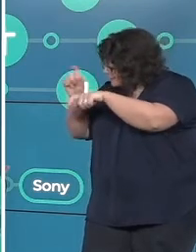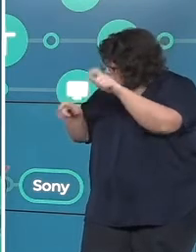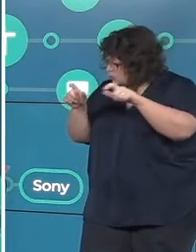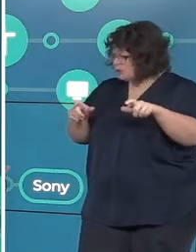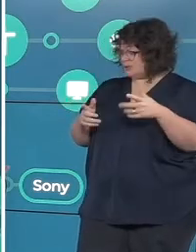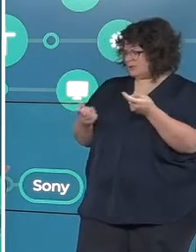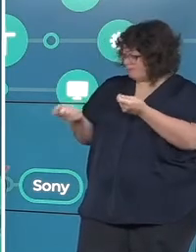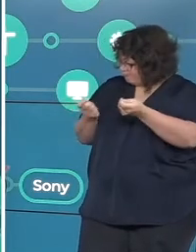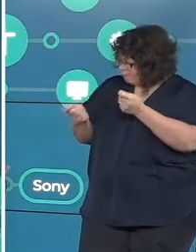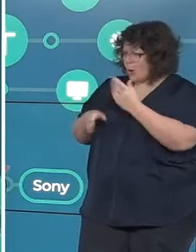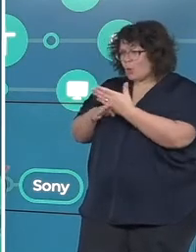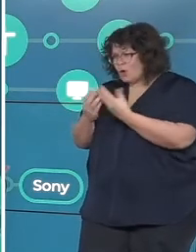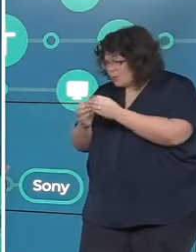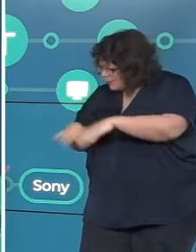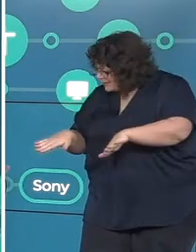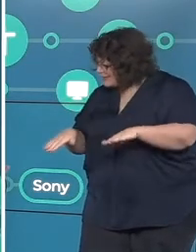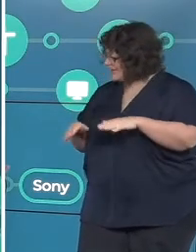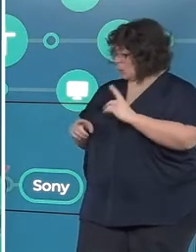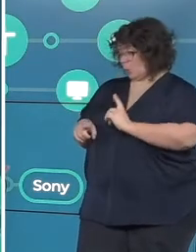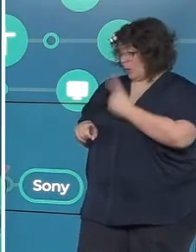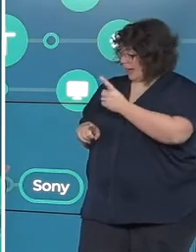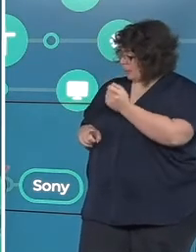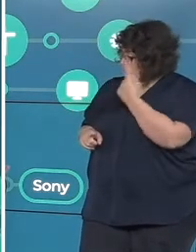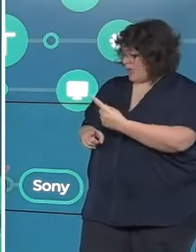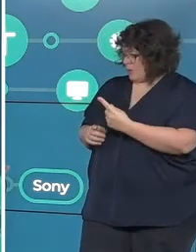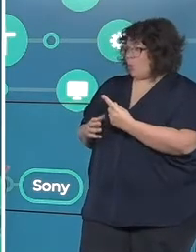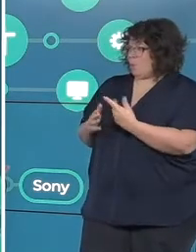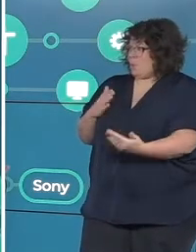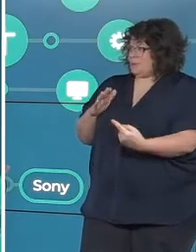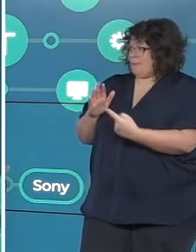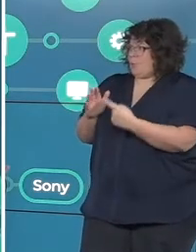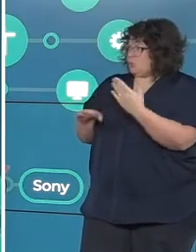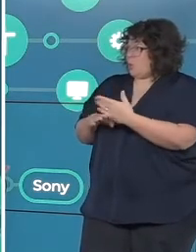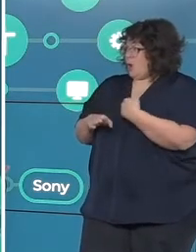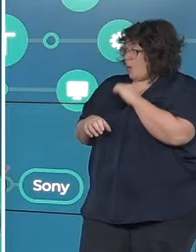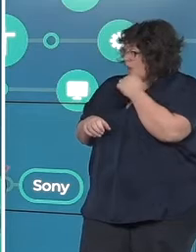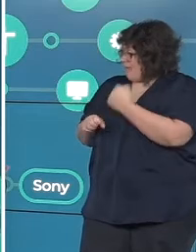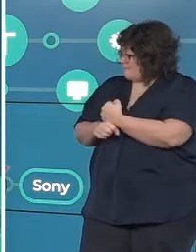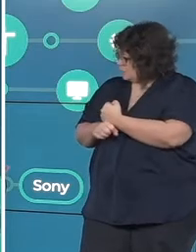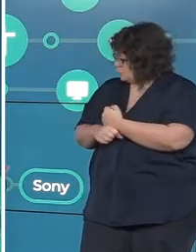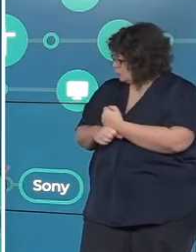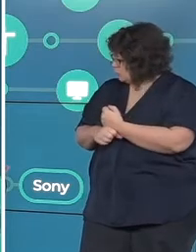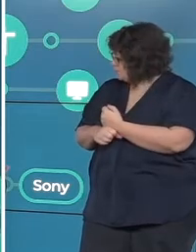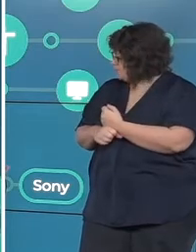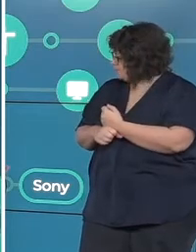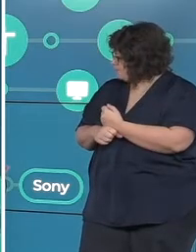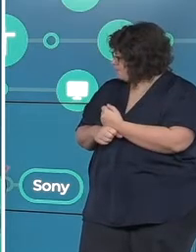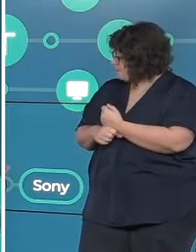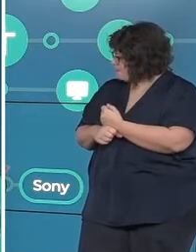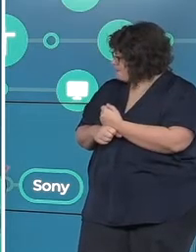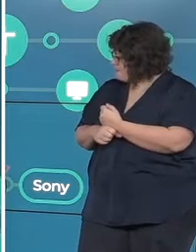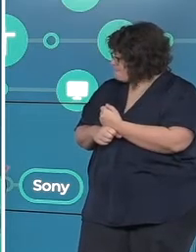do. And so I just dove into it 150%,